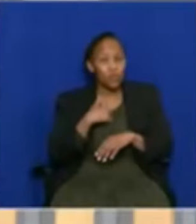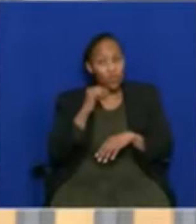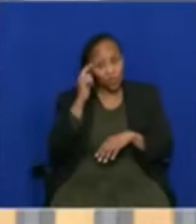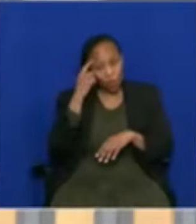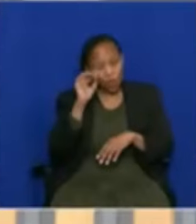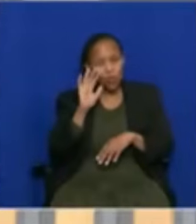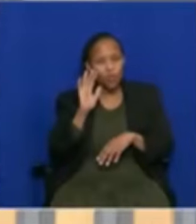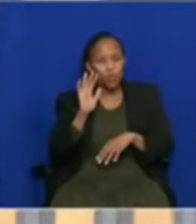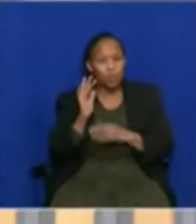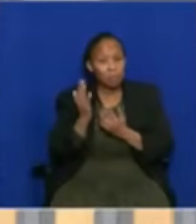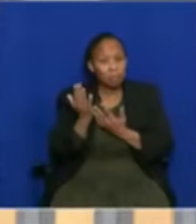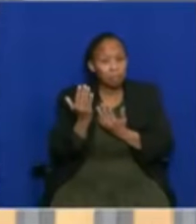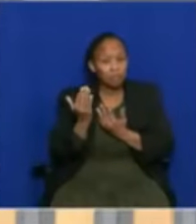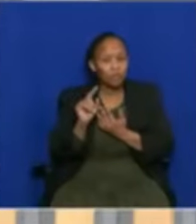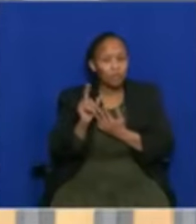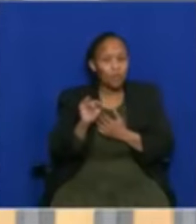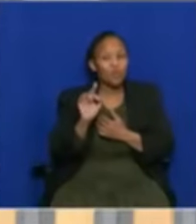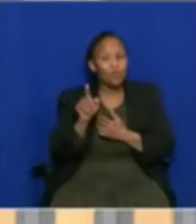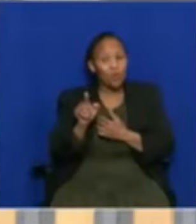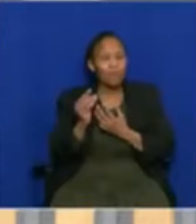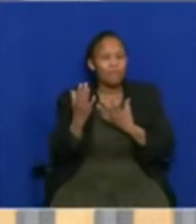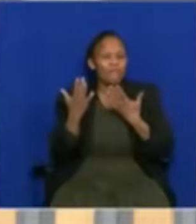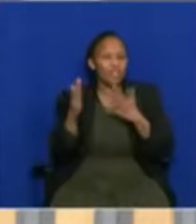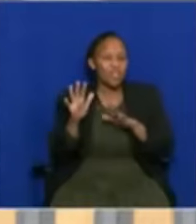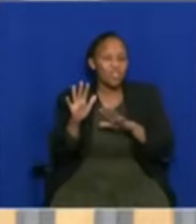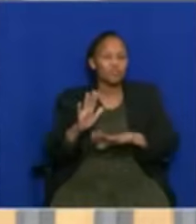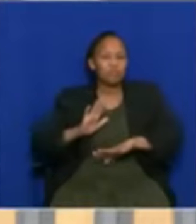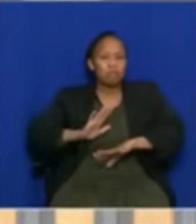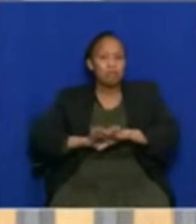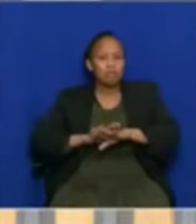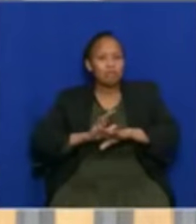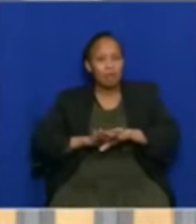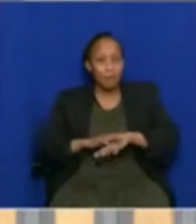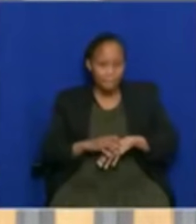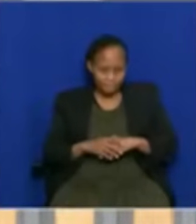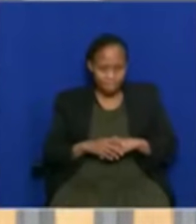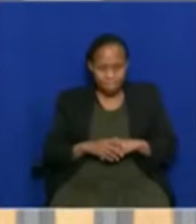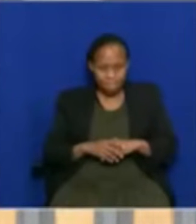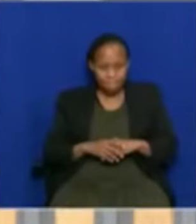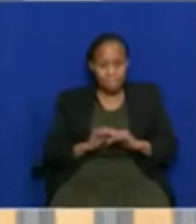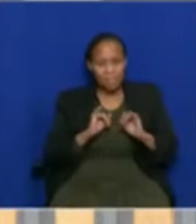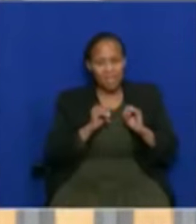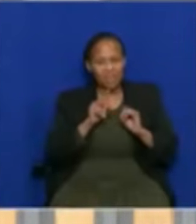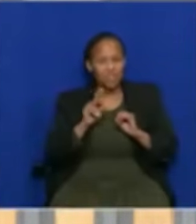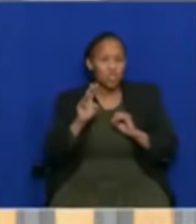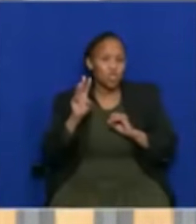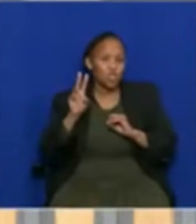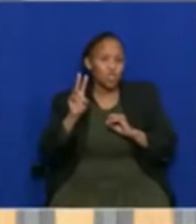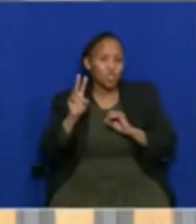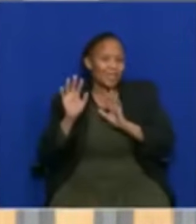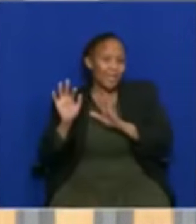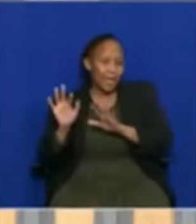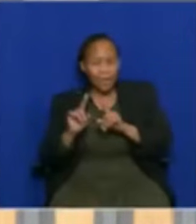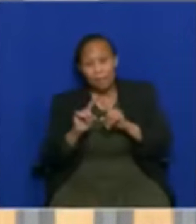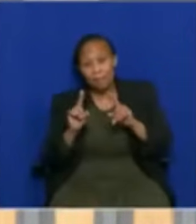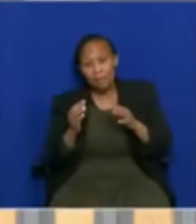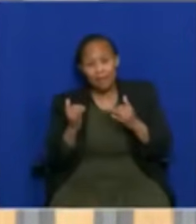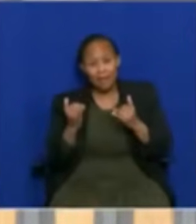document /S by 10 past. But we are now faced with the reality that you are not